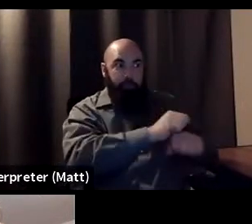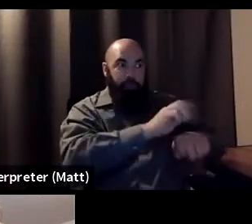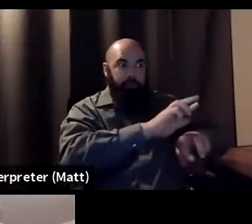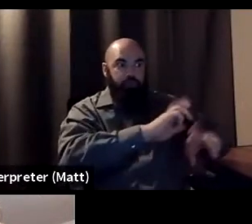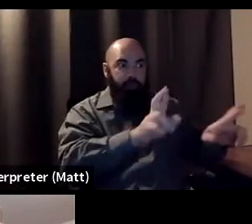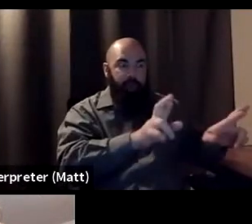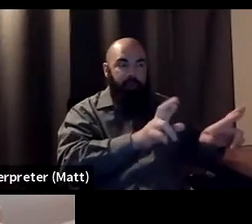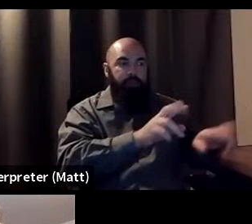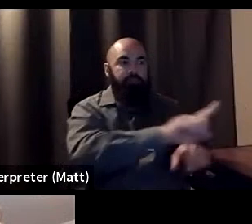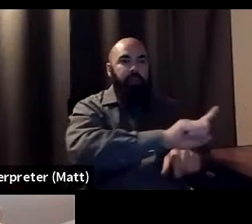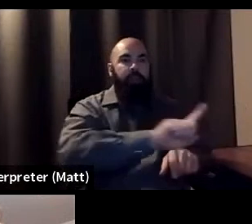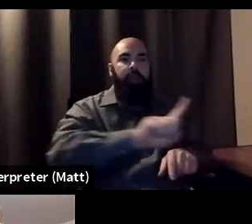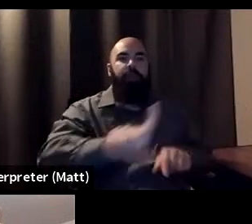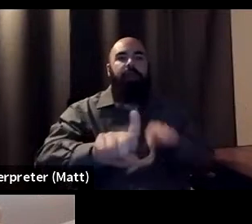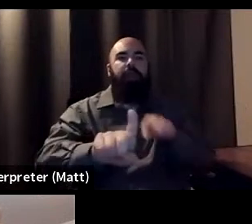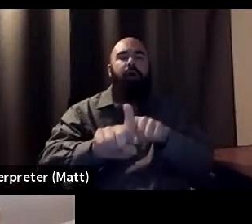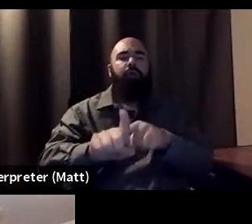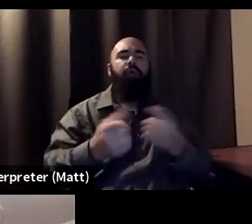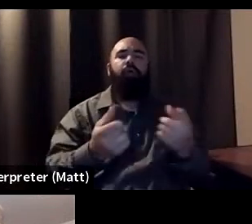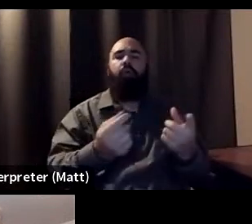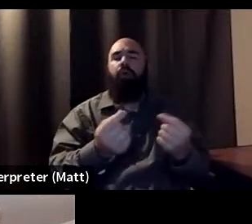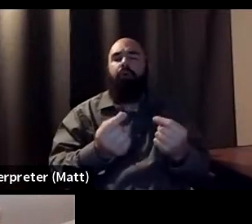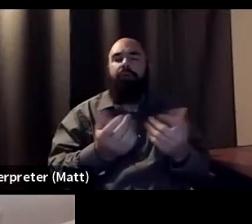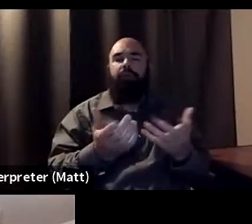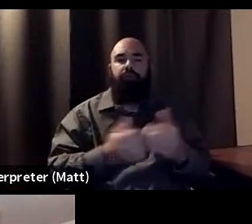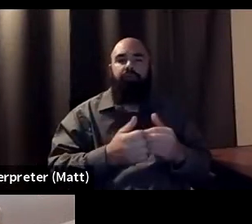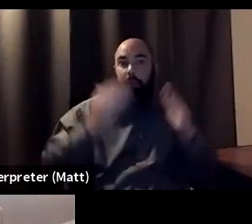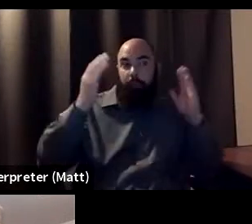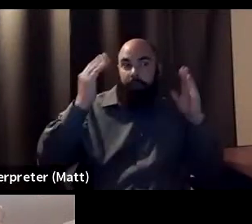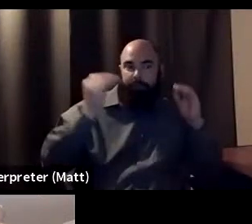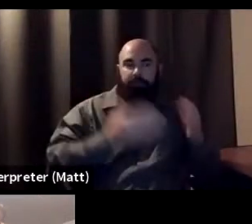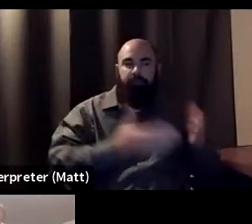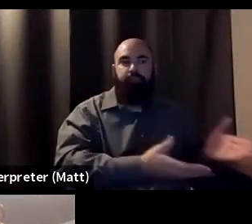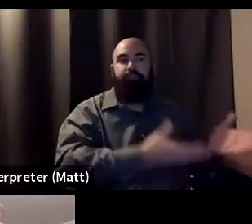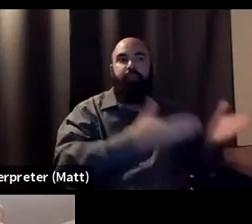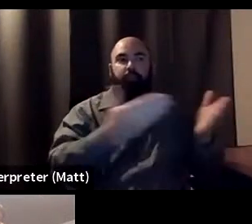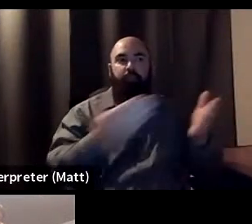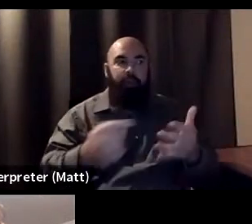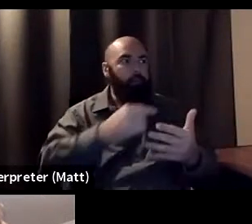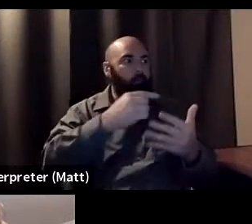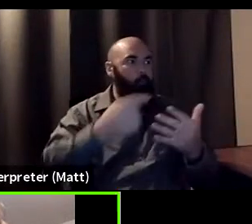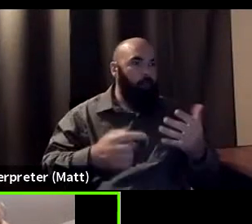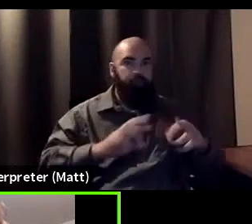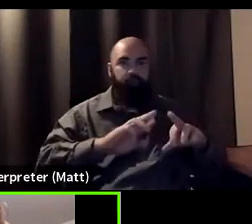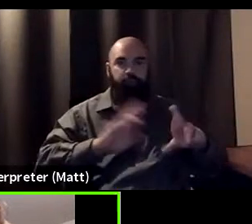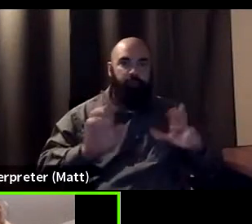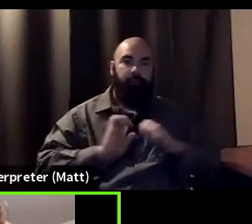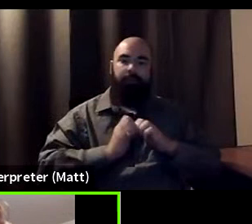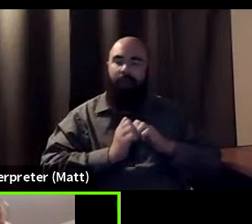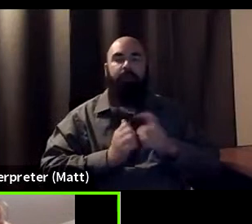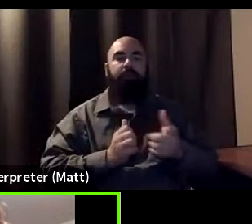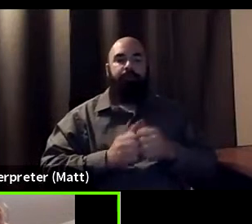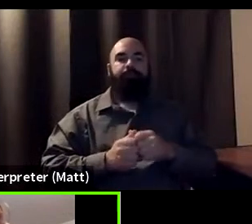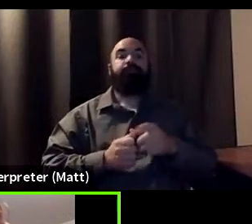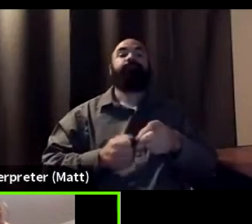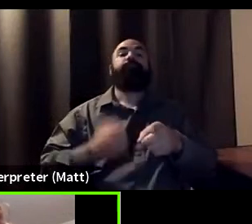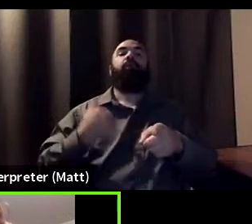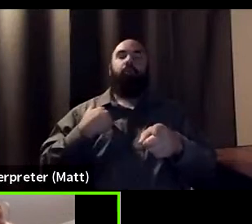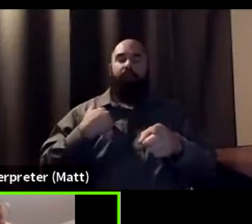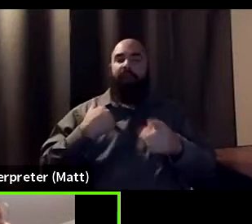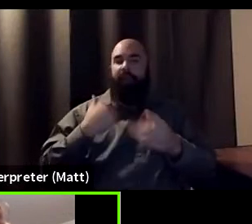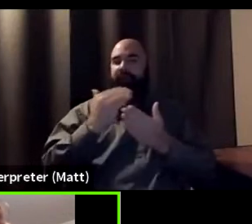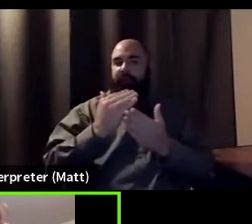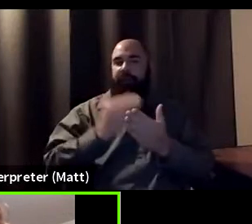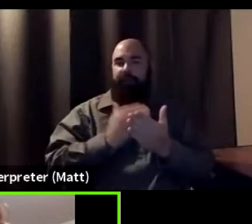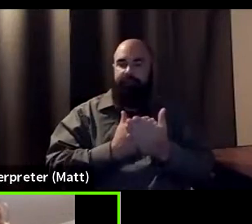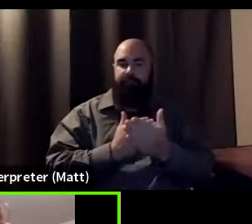at their appointment? What do they need to have with them? And then just what does that look like for them? So we do have a list. It's